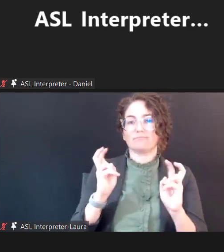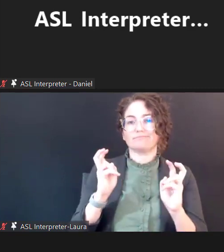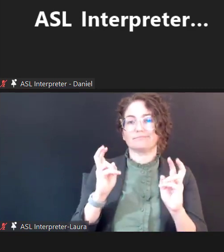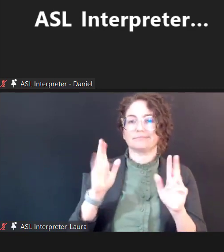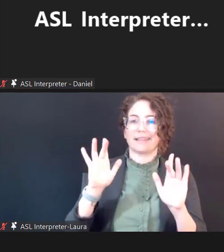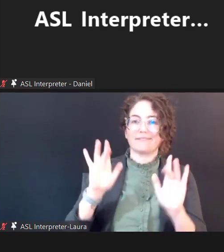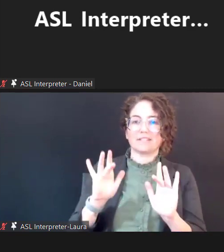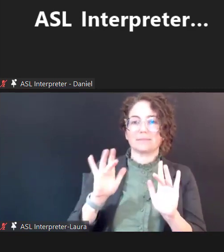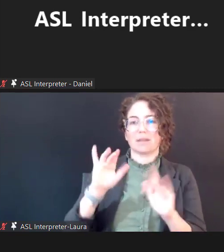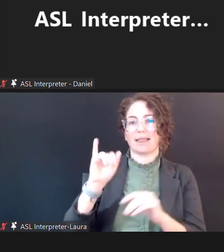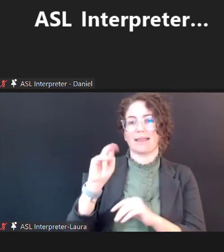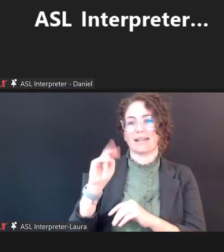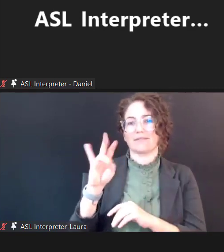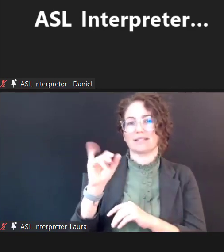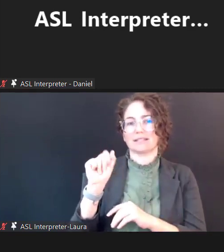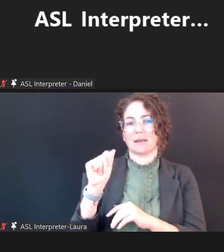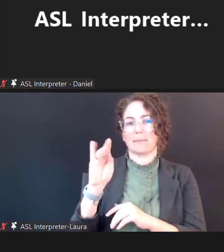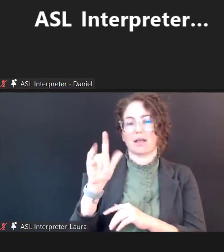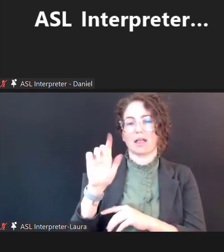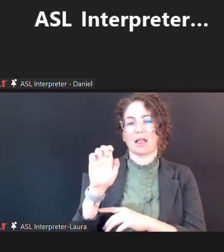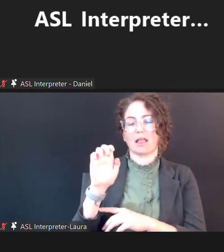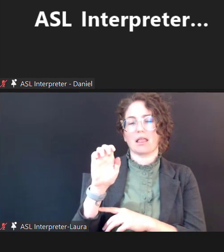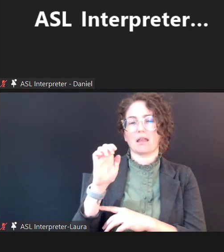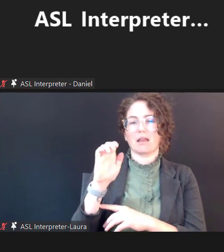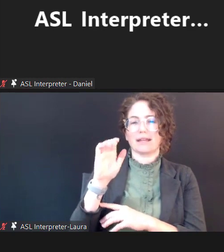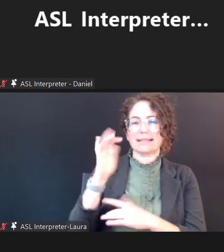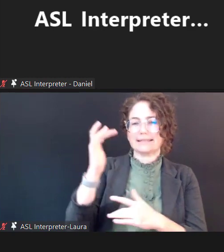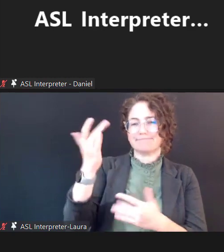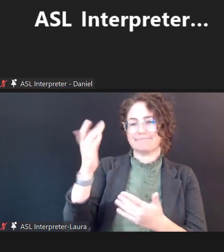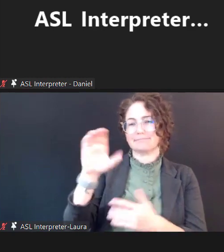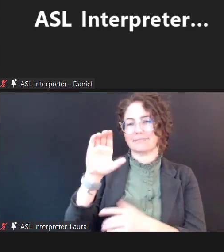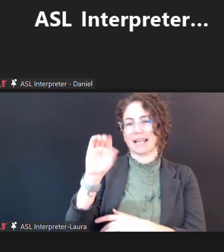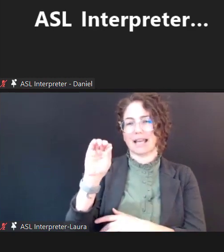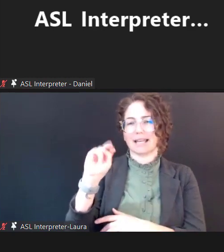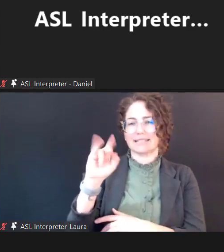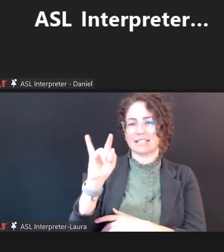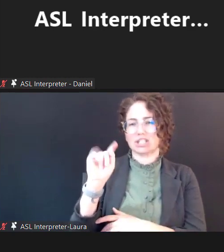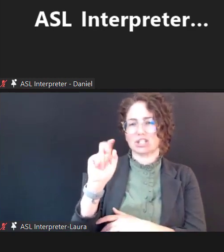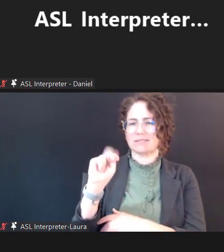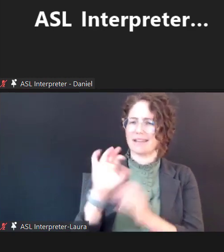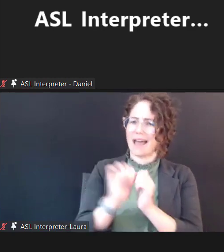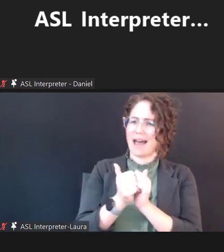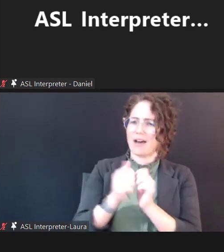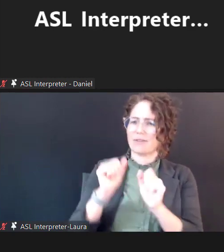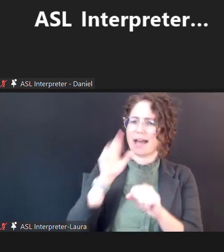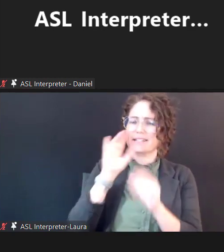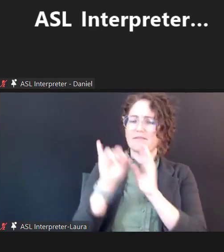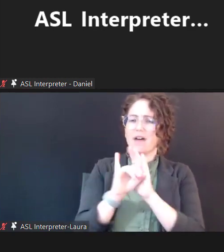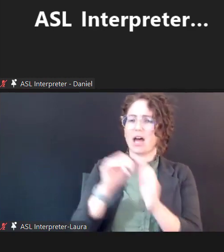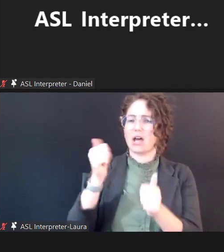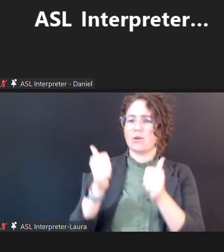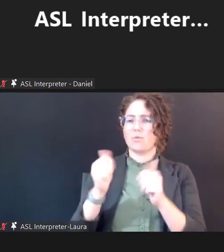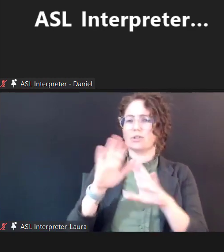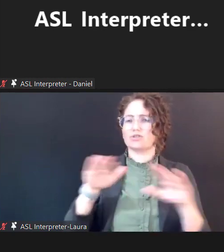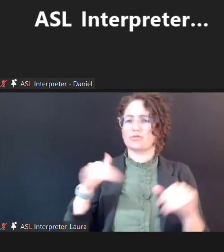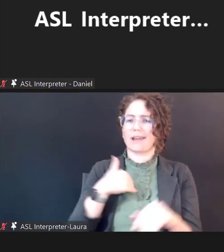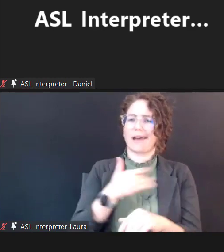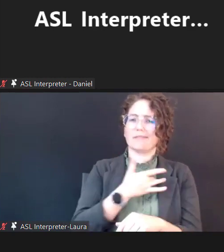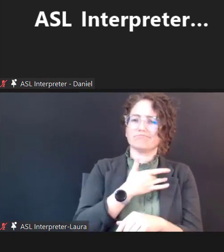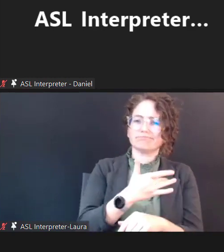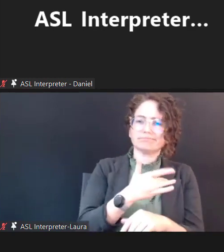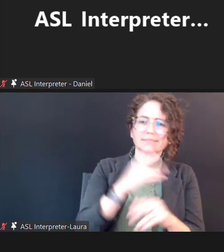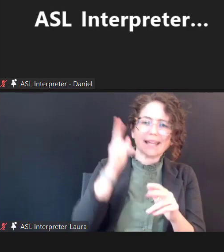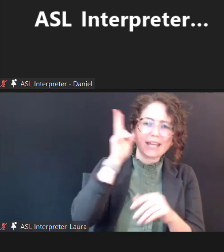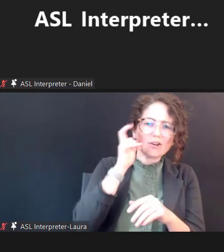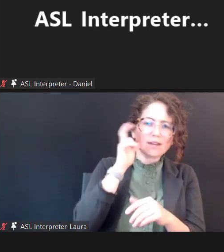So the question is, how can we reliably identify which children have normal hearing and which may